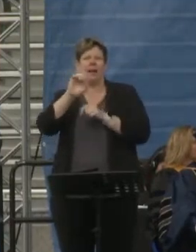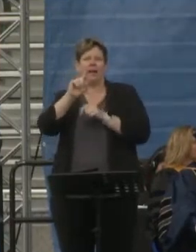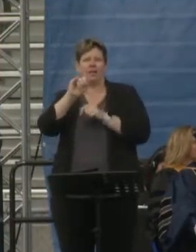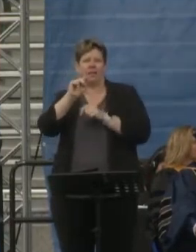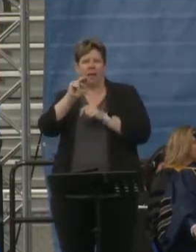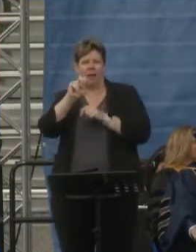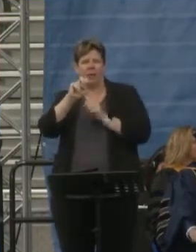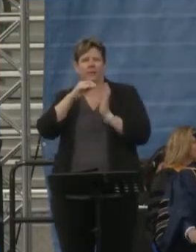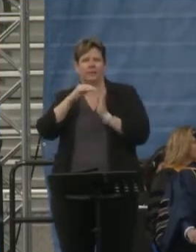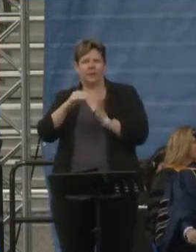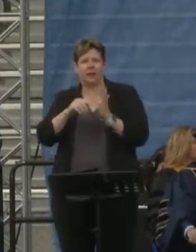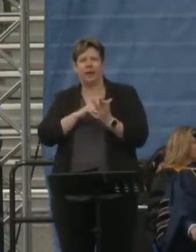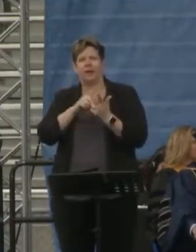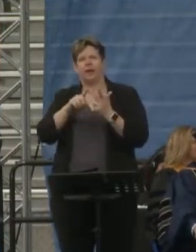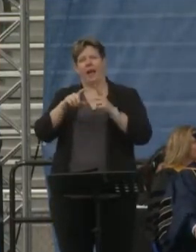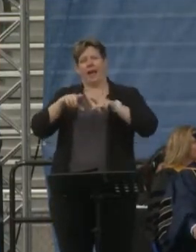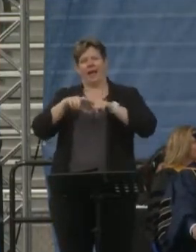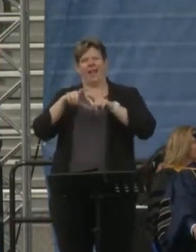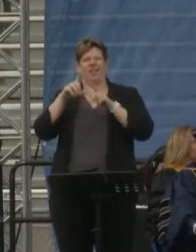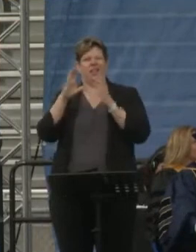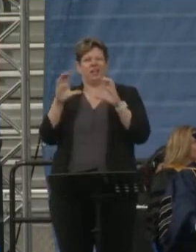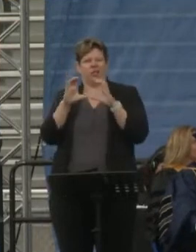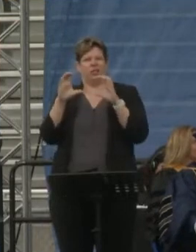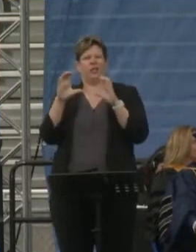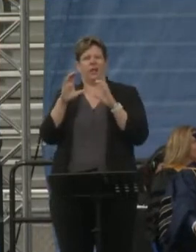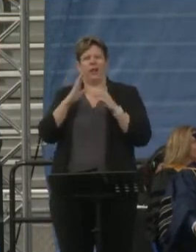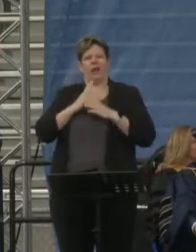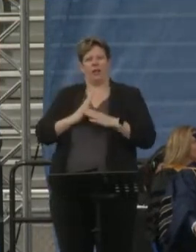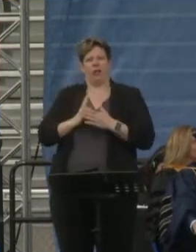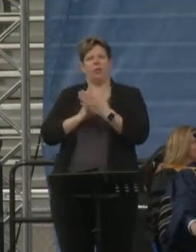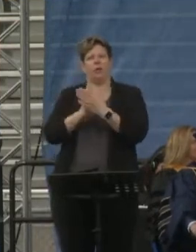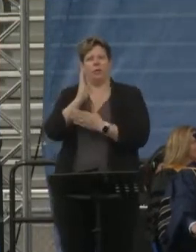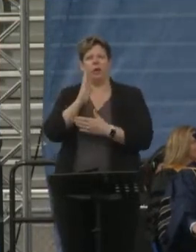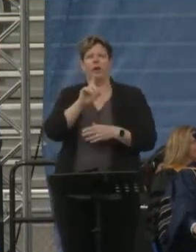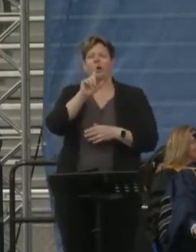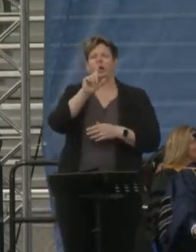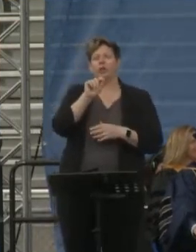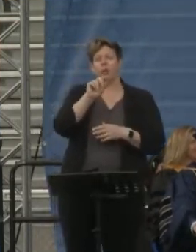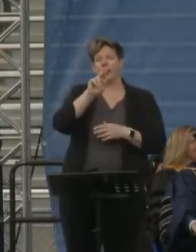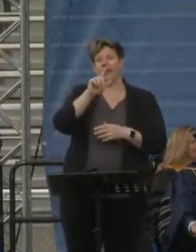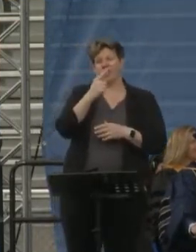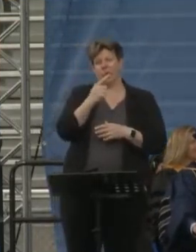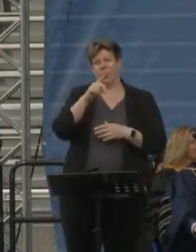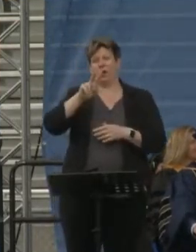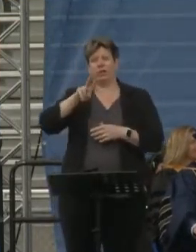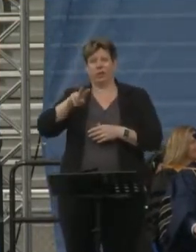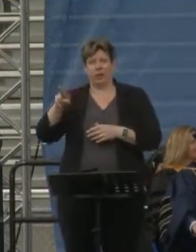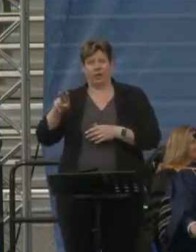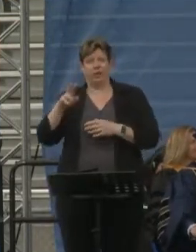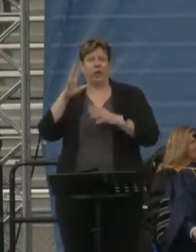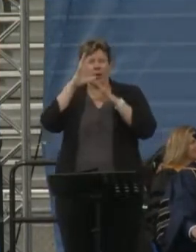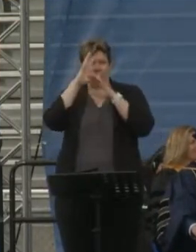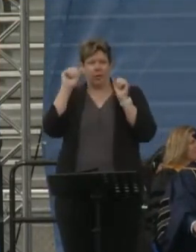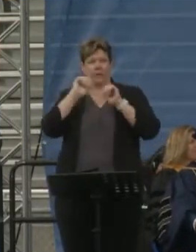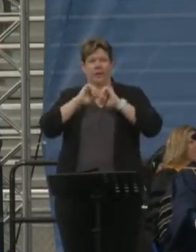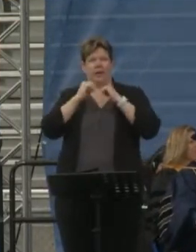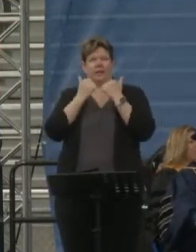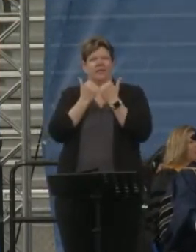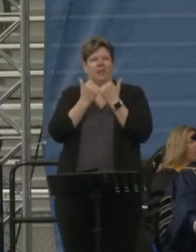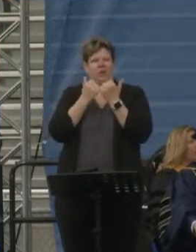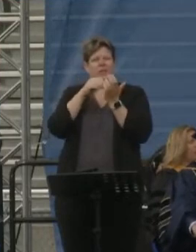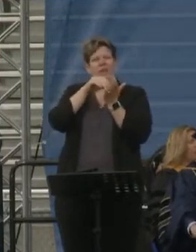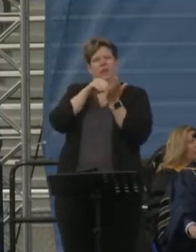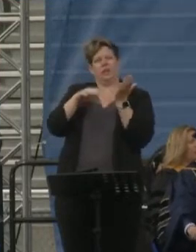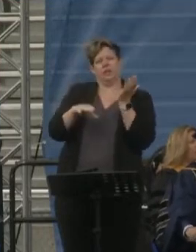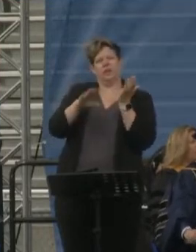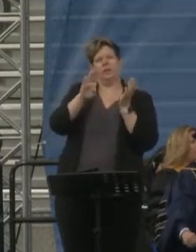as a Certificate in Human Rights. He is the 2021-22 President of the Associated Students of Boise